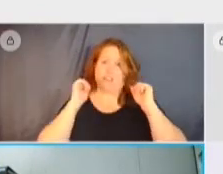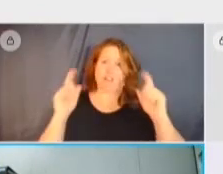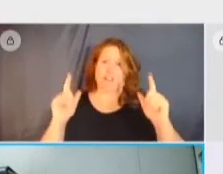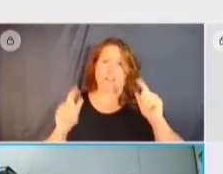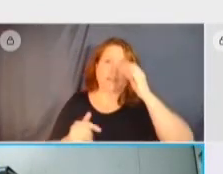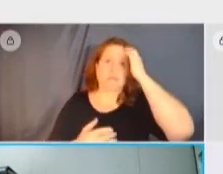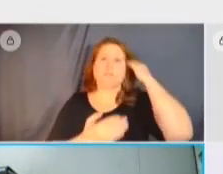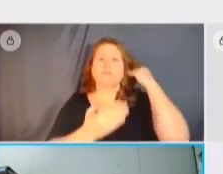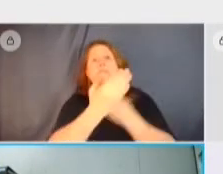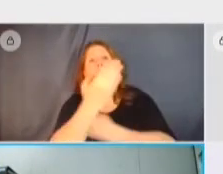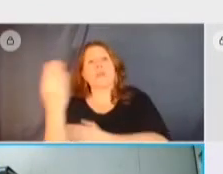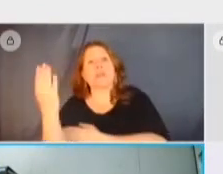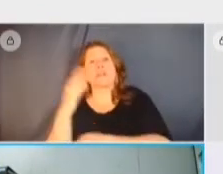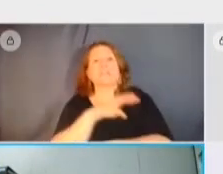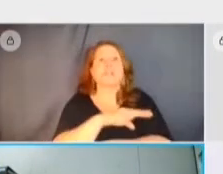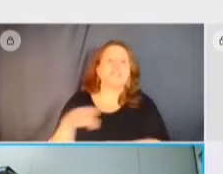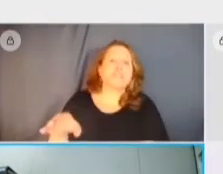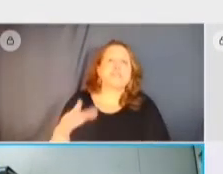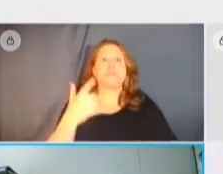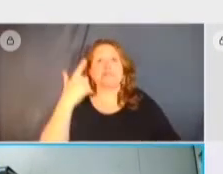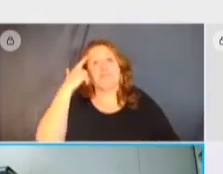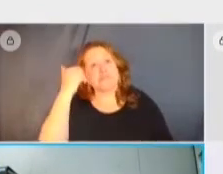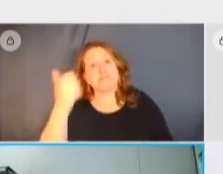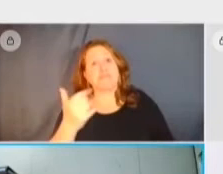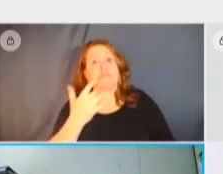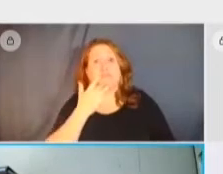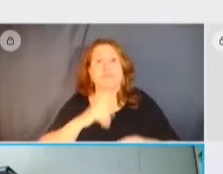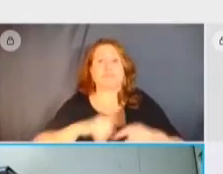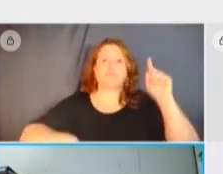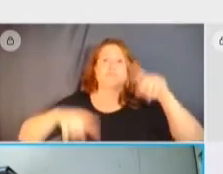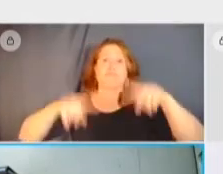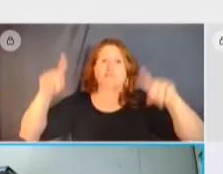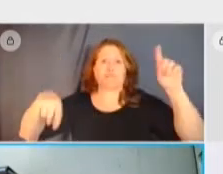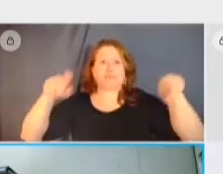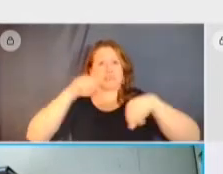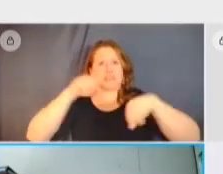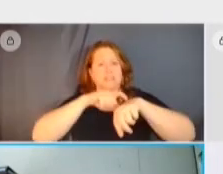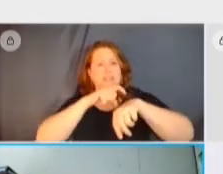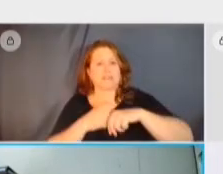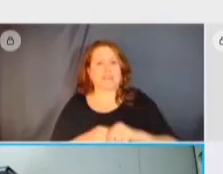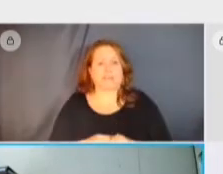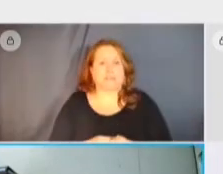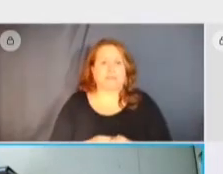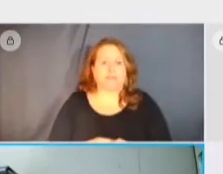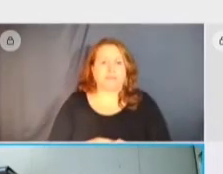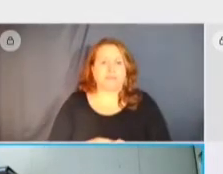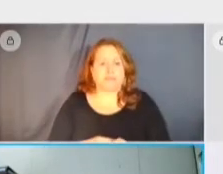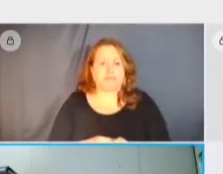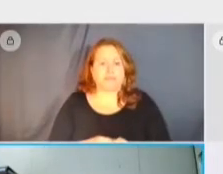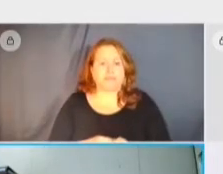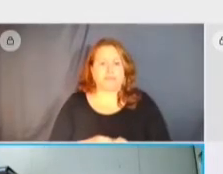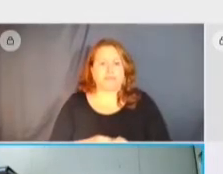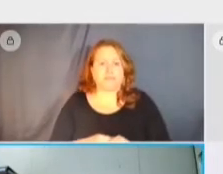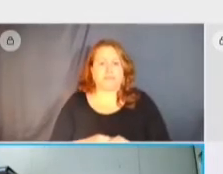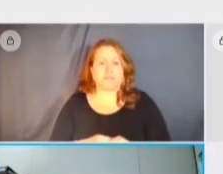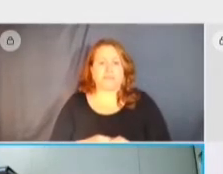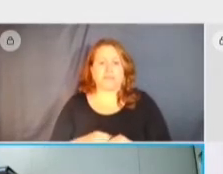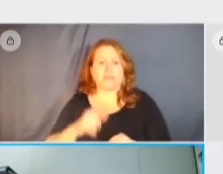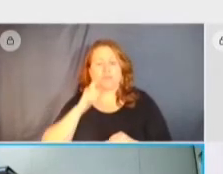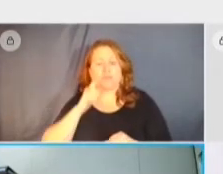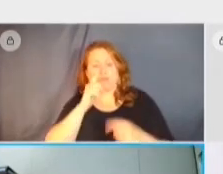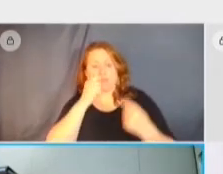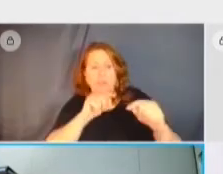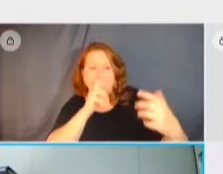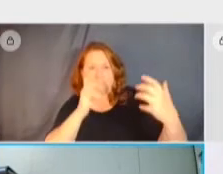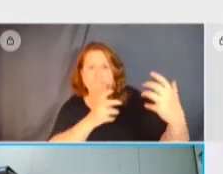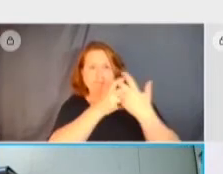sometimes in the evening after business hours, try to accommodate getting as many people able to receive those trainings as possible. All